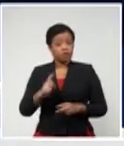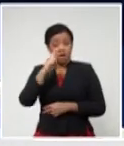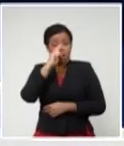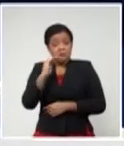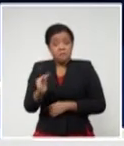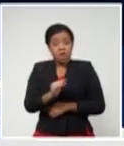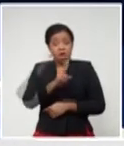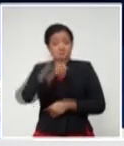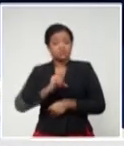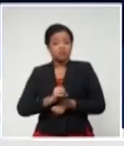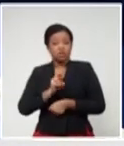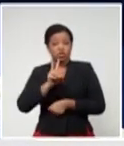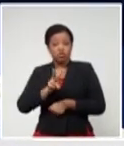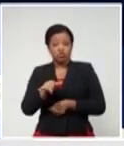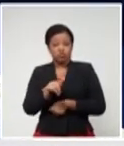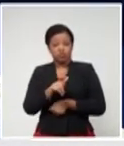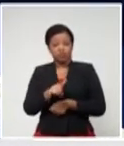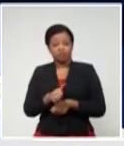of 60.